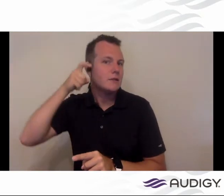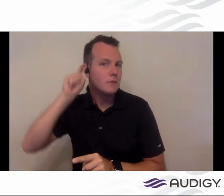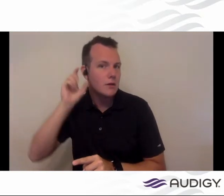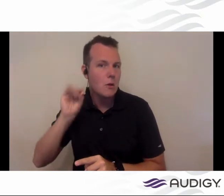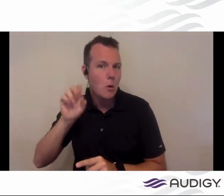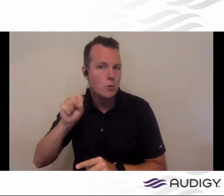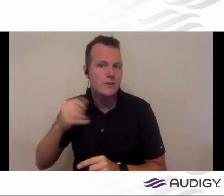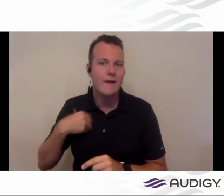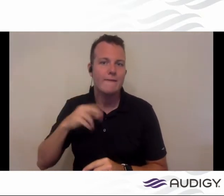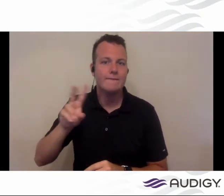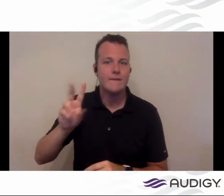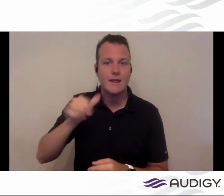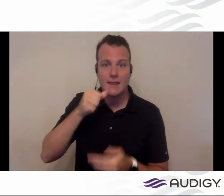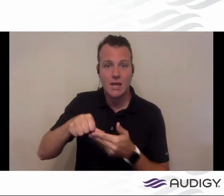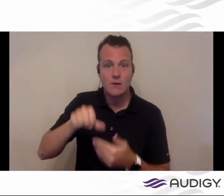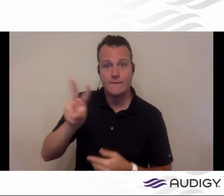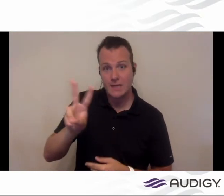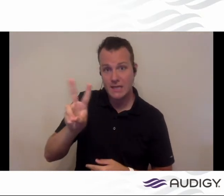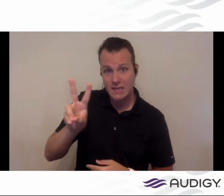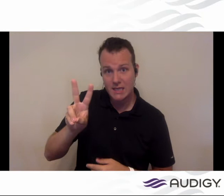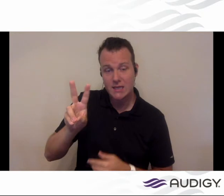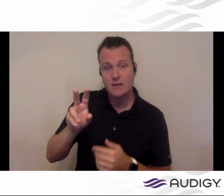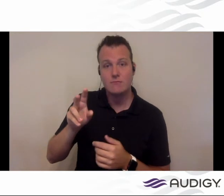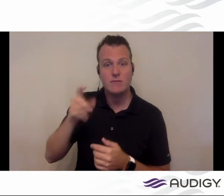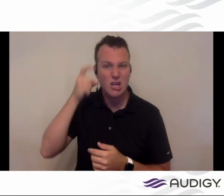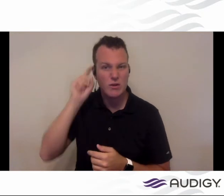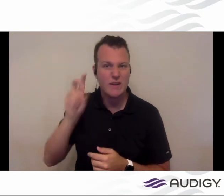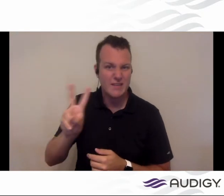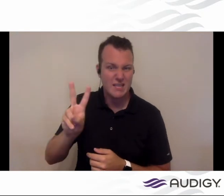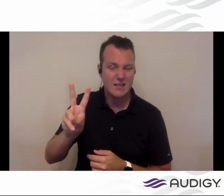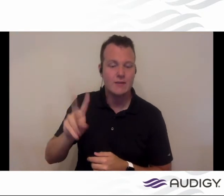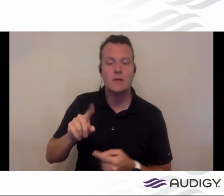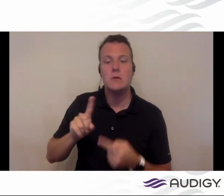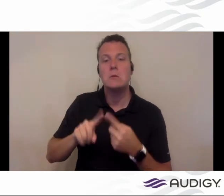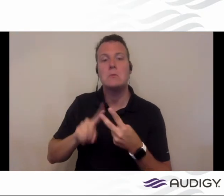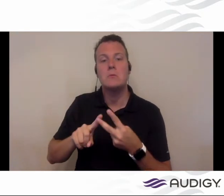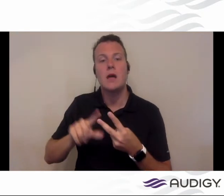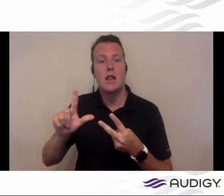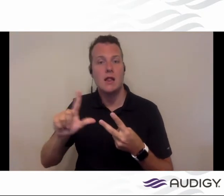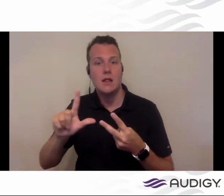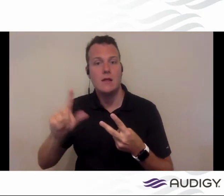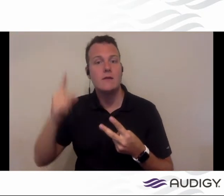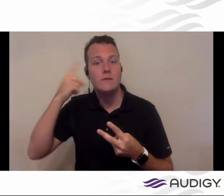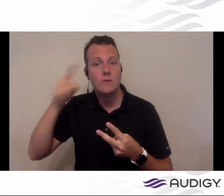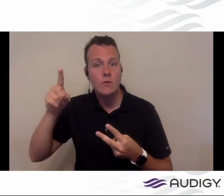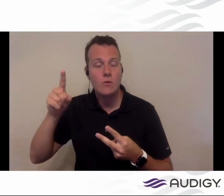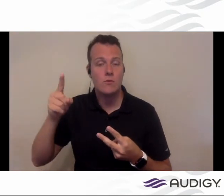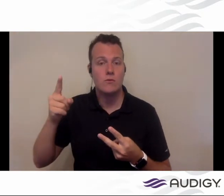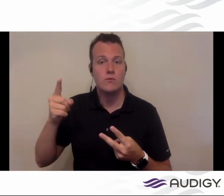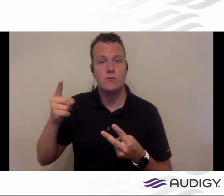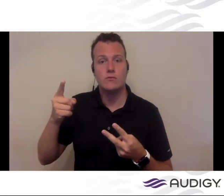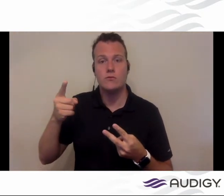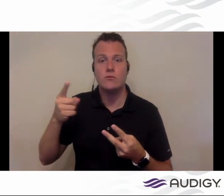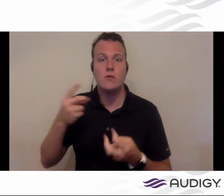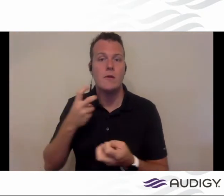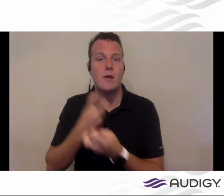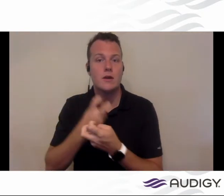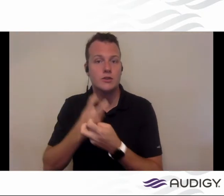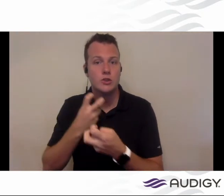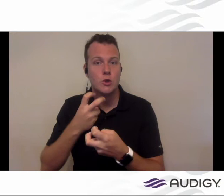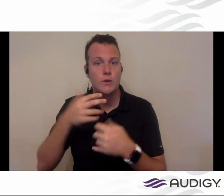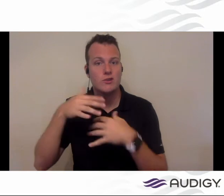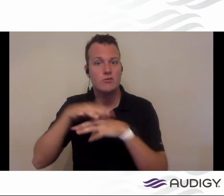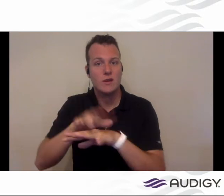V in terms of the hearing aid side, or L for those osseointegrated devices, or for